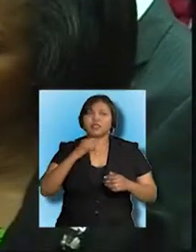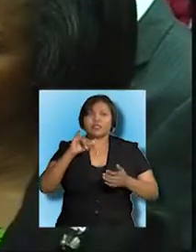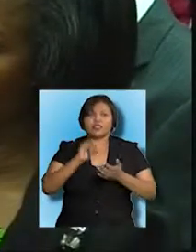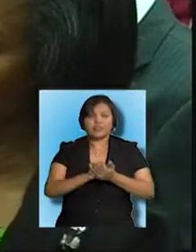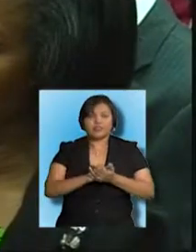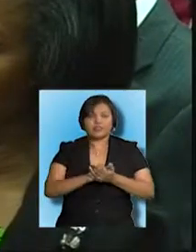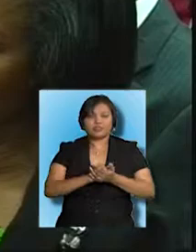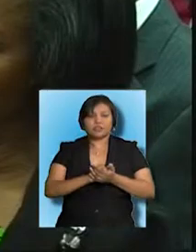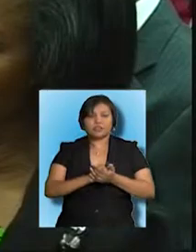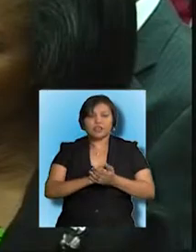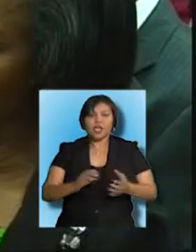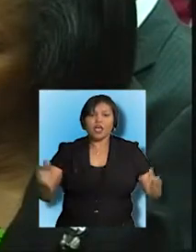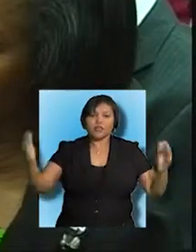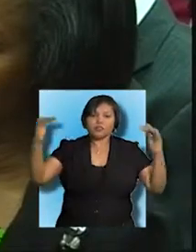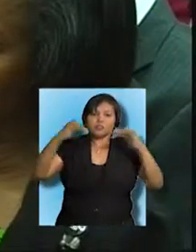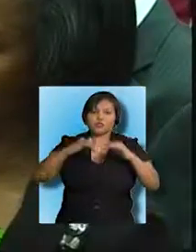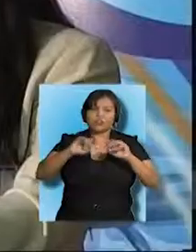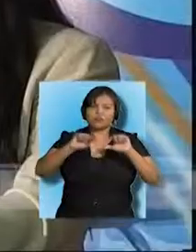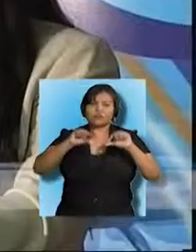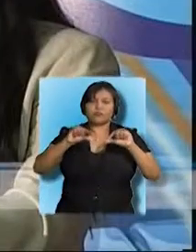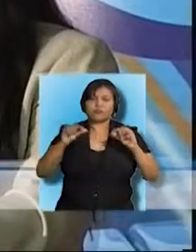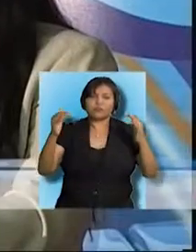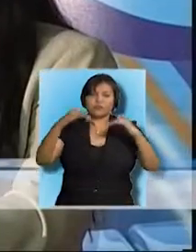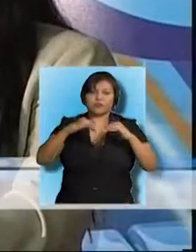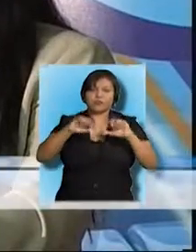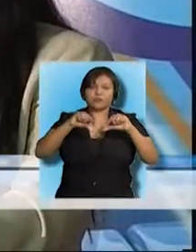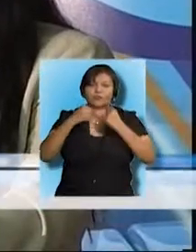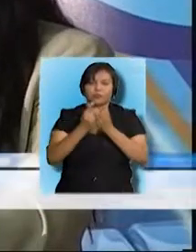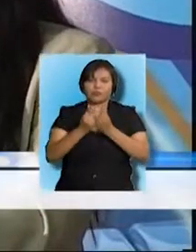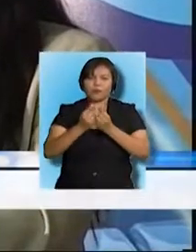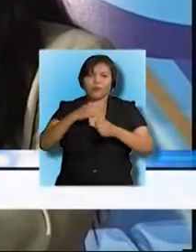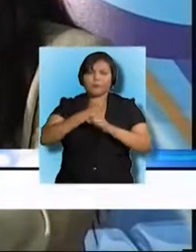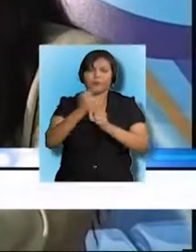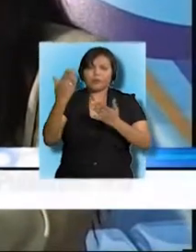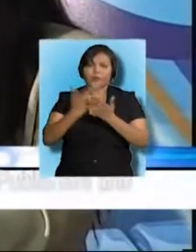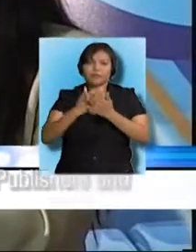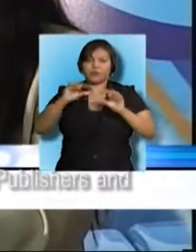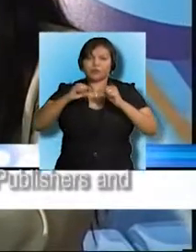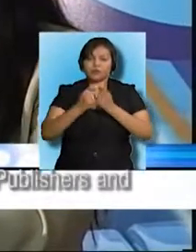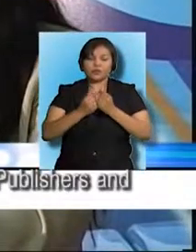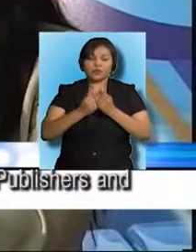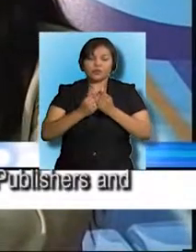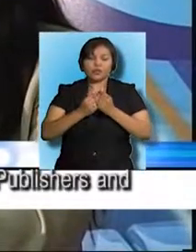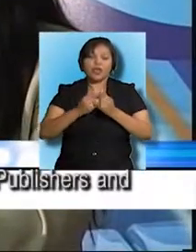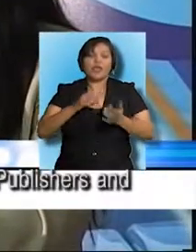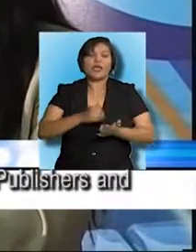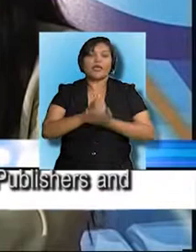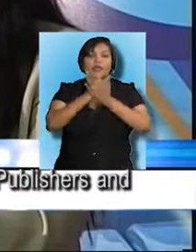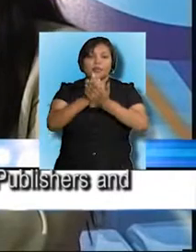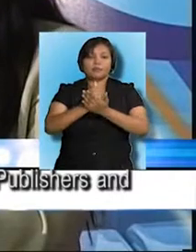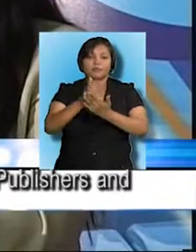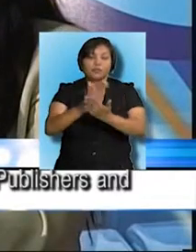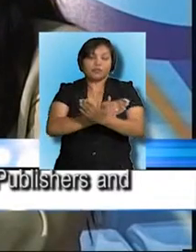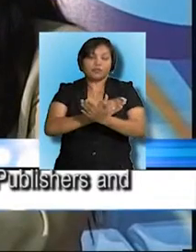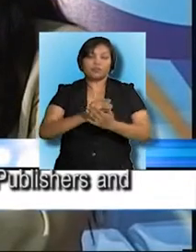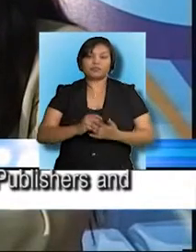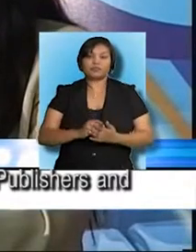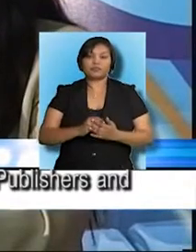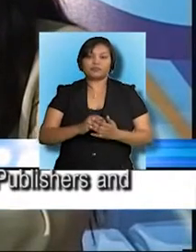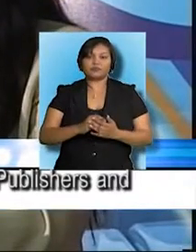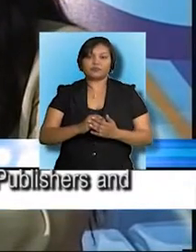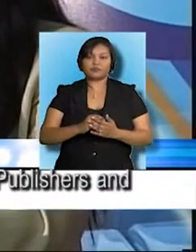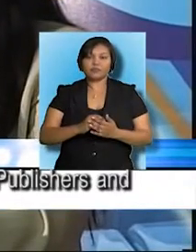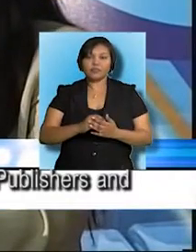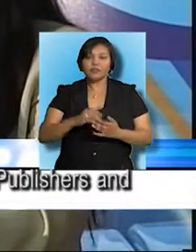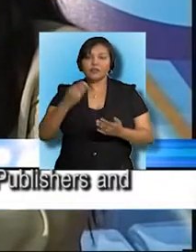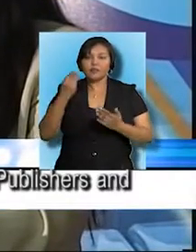the storm of economic downturn in the media industry. Television revenues have been weakening. And also